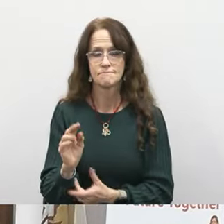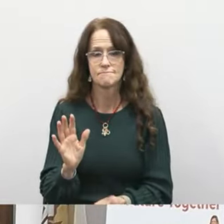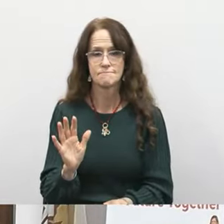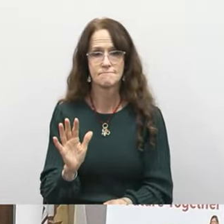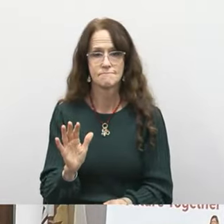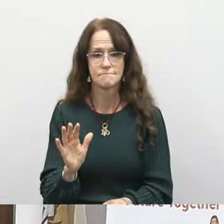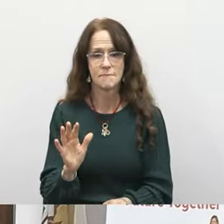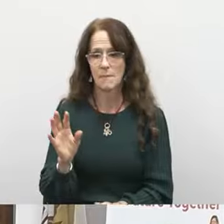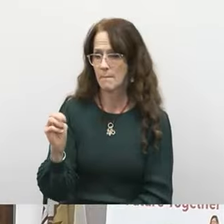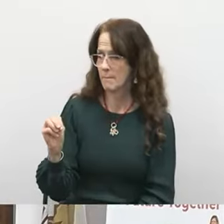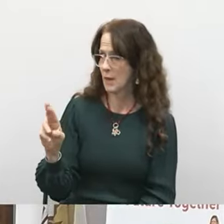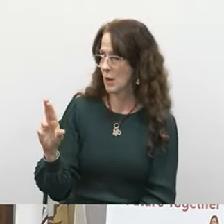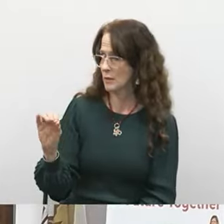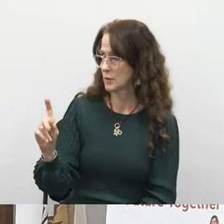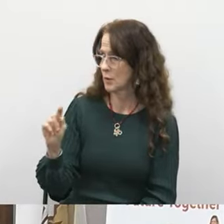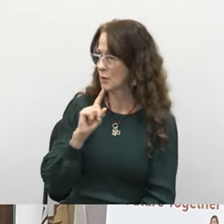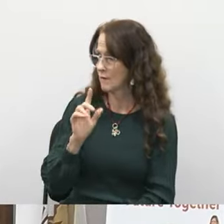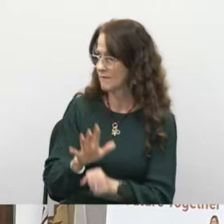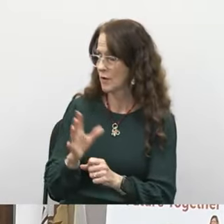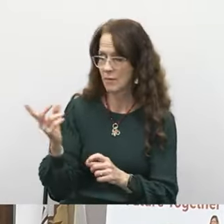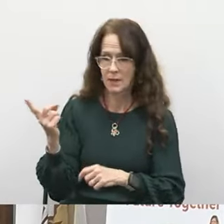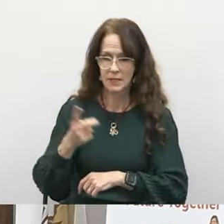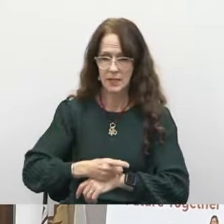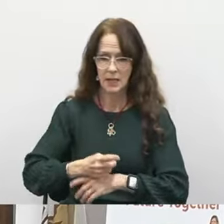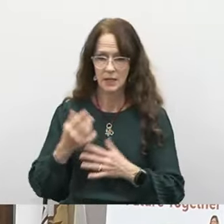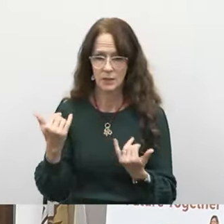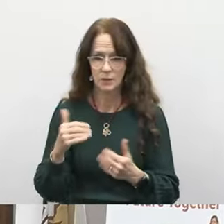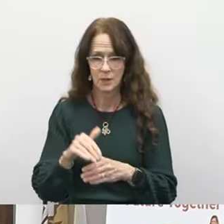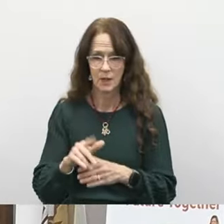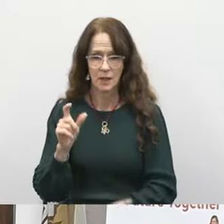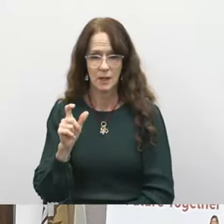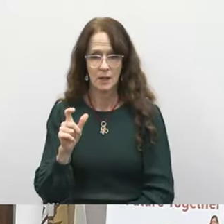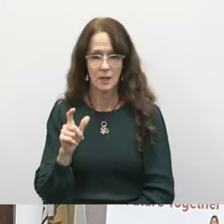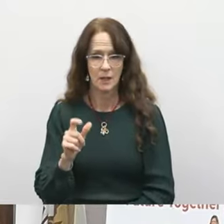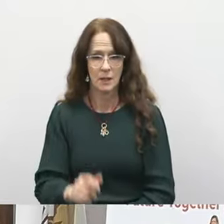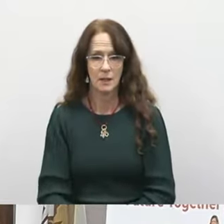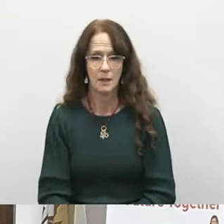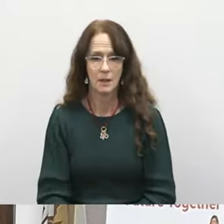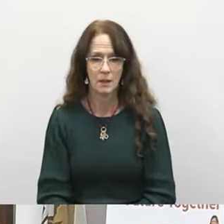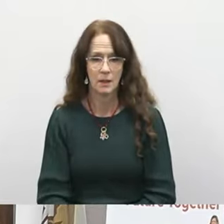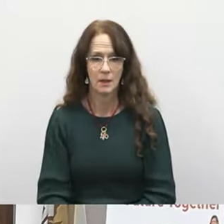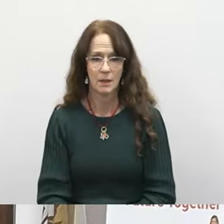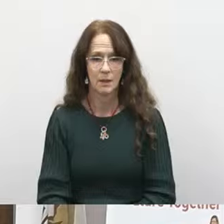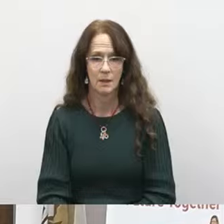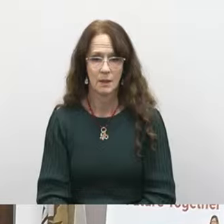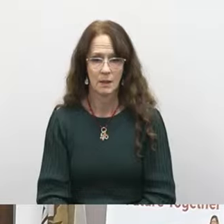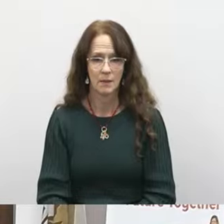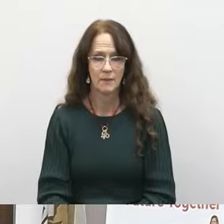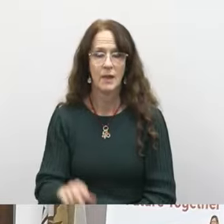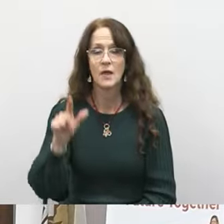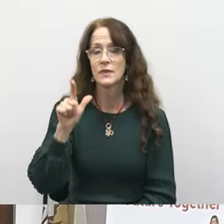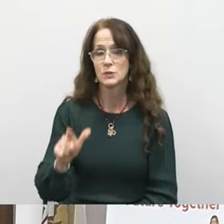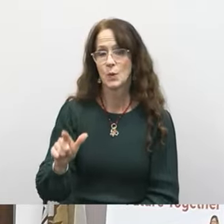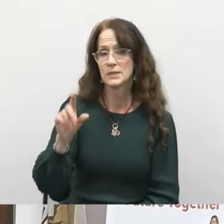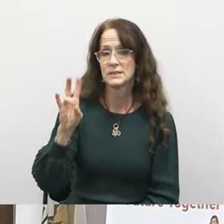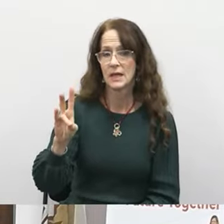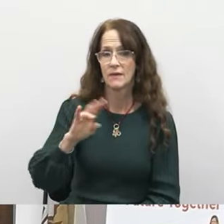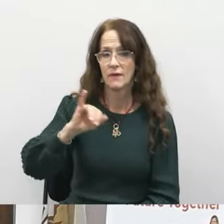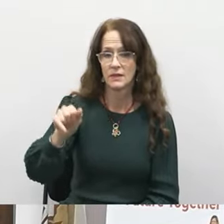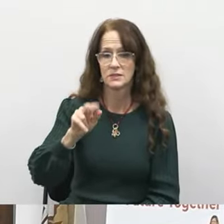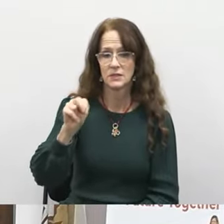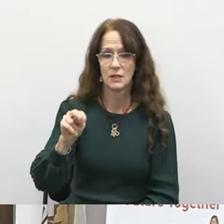so Mr. Otto, can you confirm a date for us tonight? Sure. I think I did before, and it's the 27th of January